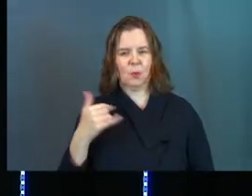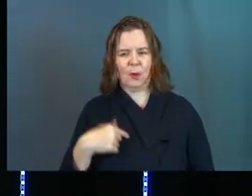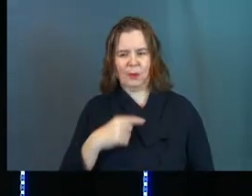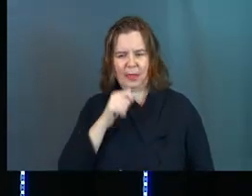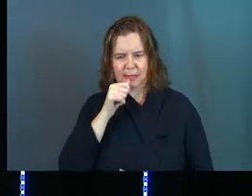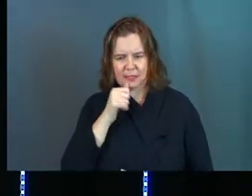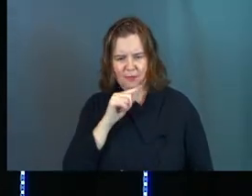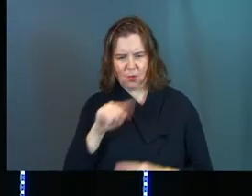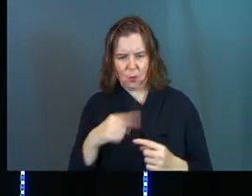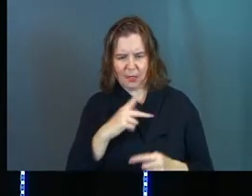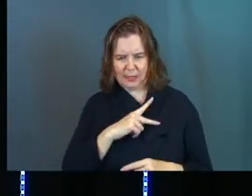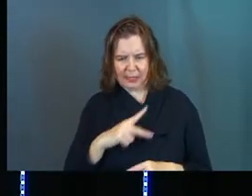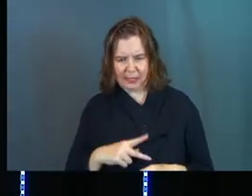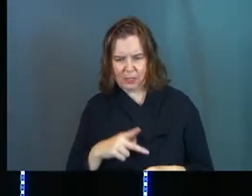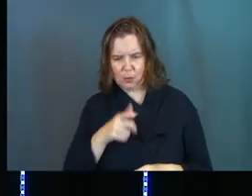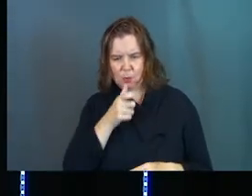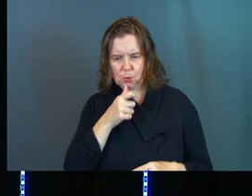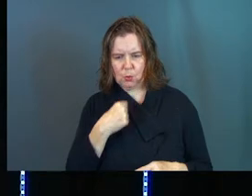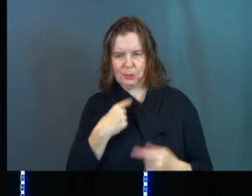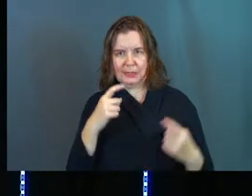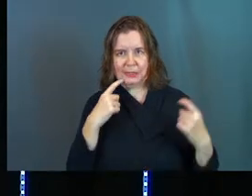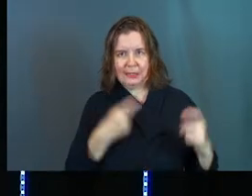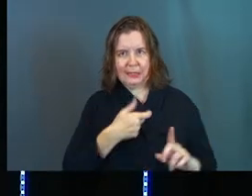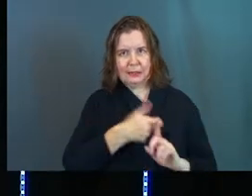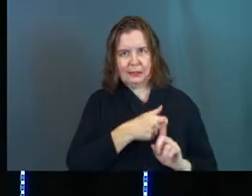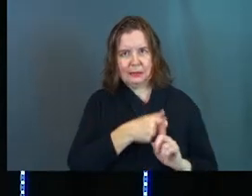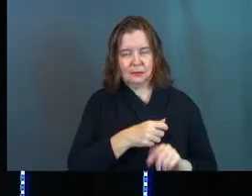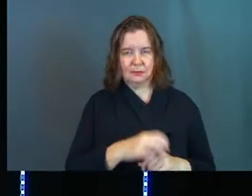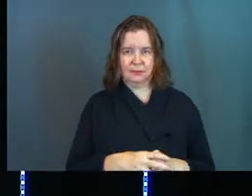would they suffer when it's the king who sinned?